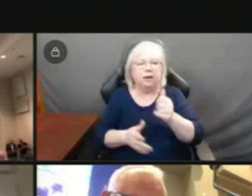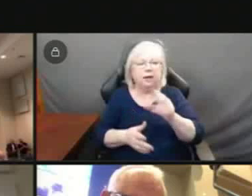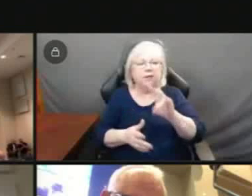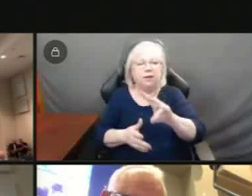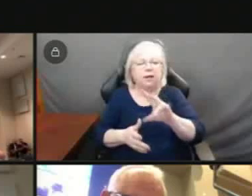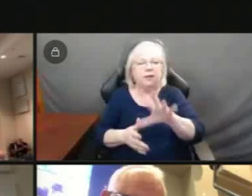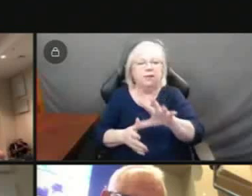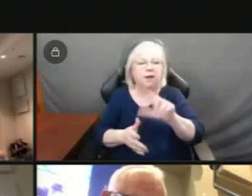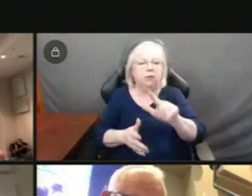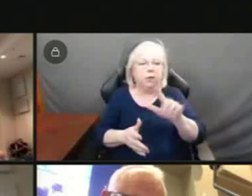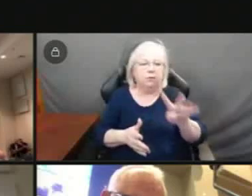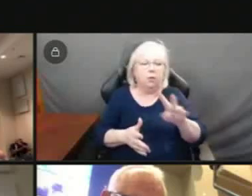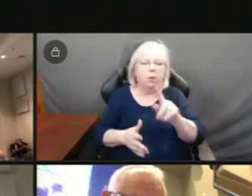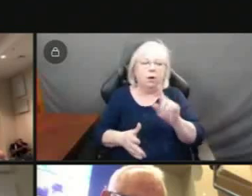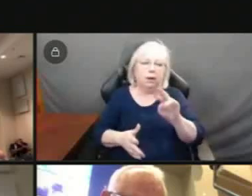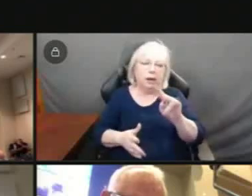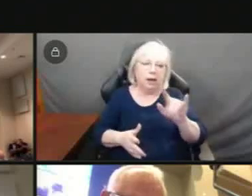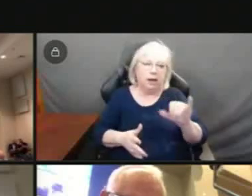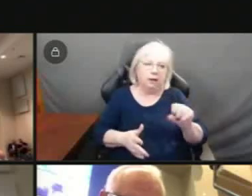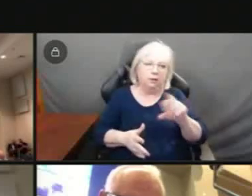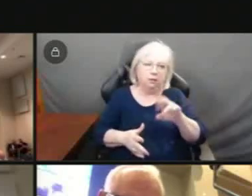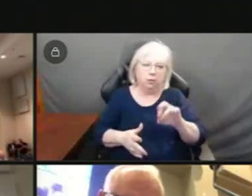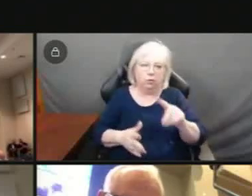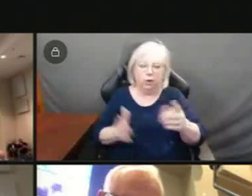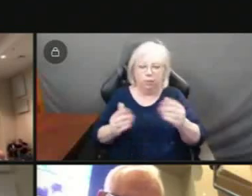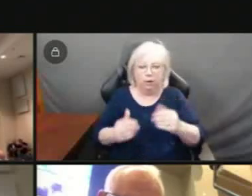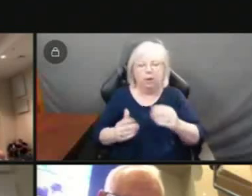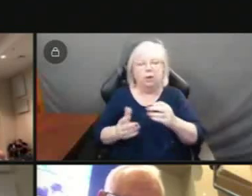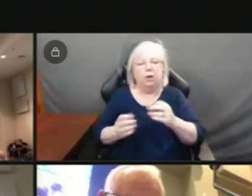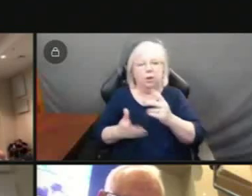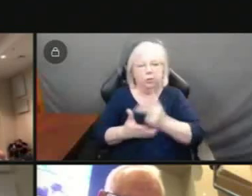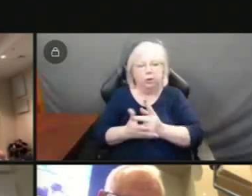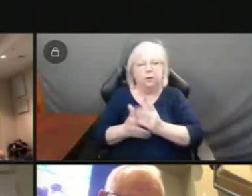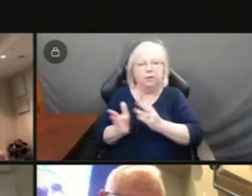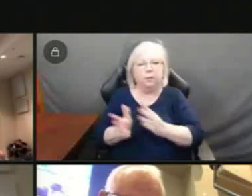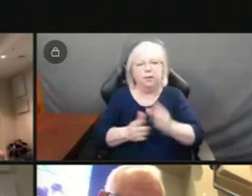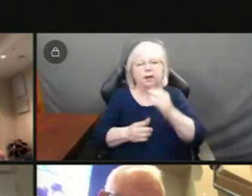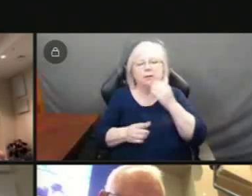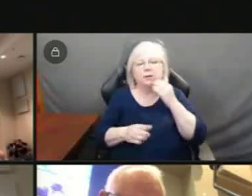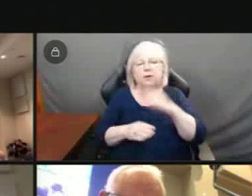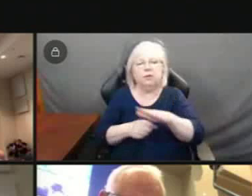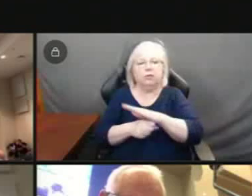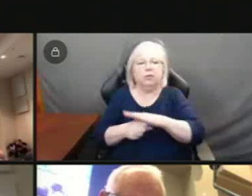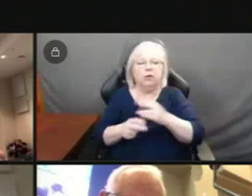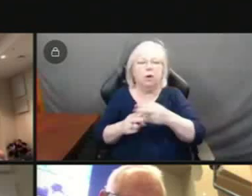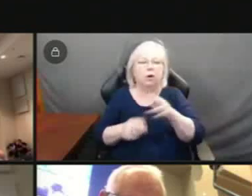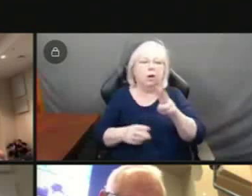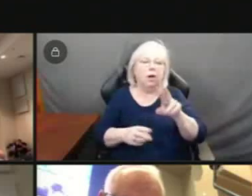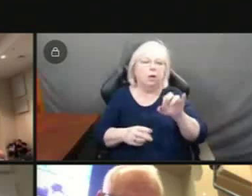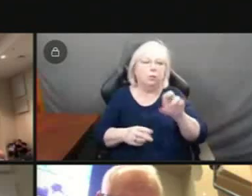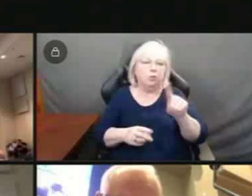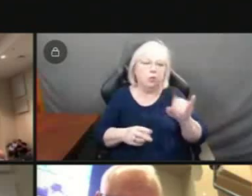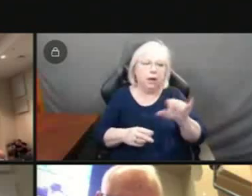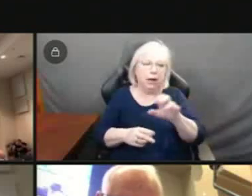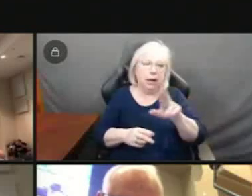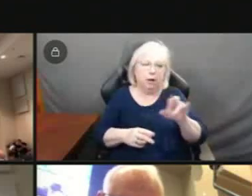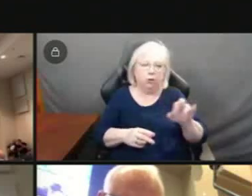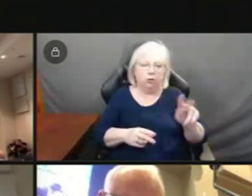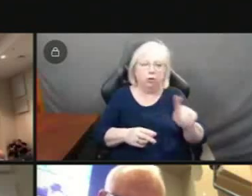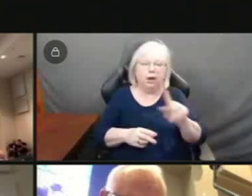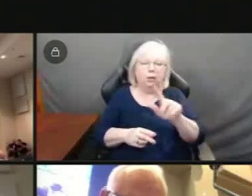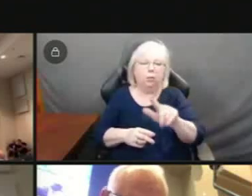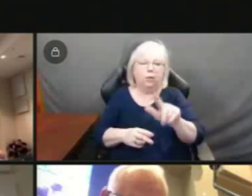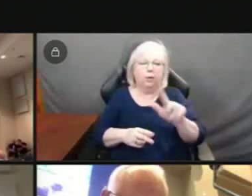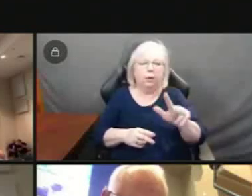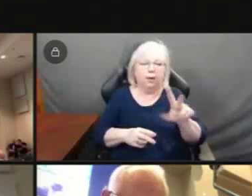17,524 Canis Road. An ordinance to approve a planned zoning development, establish a planned residential district titled Brady Creek Lot 127, revised